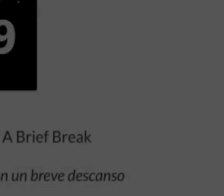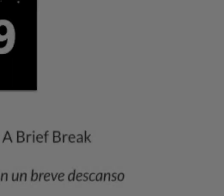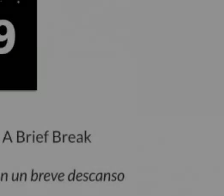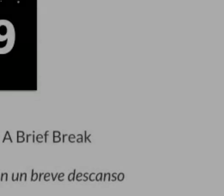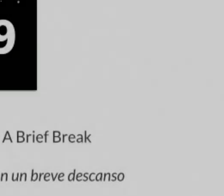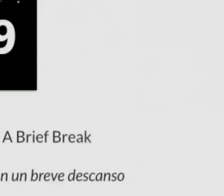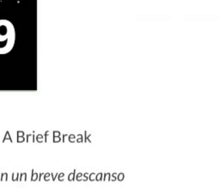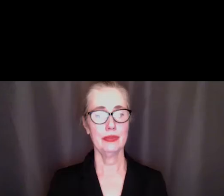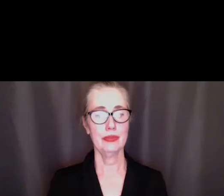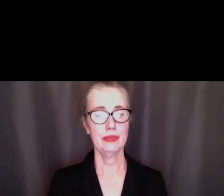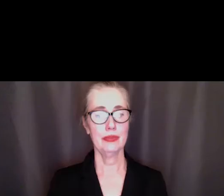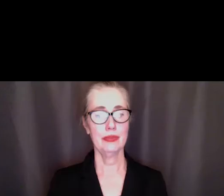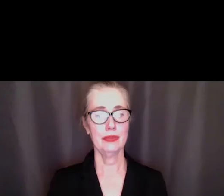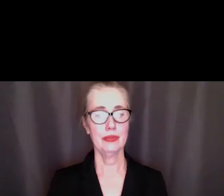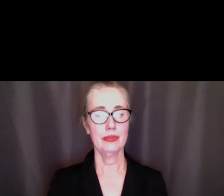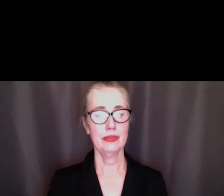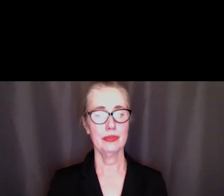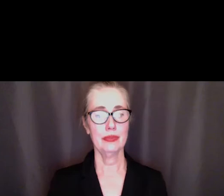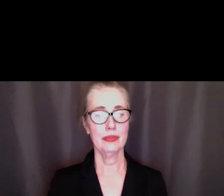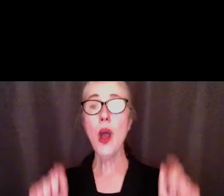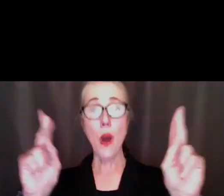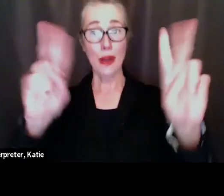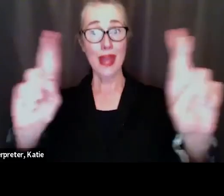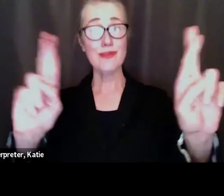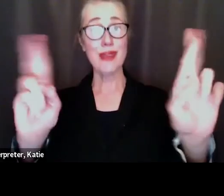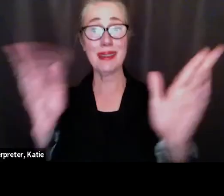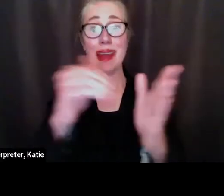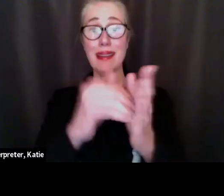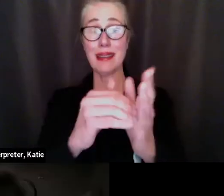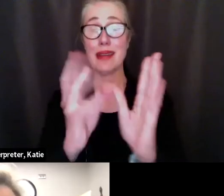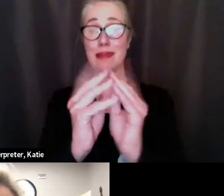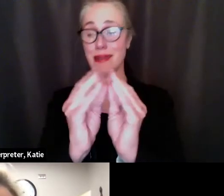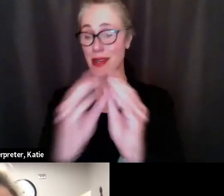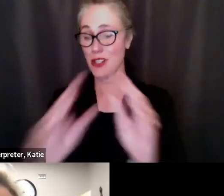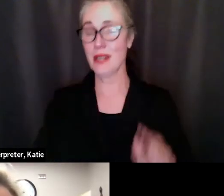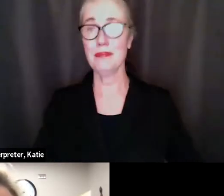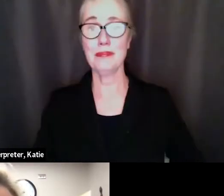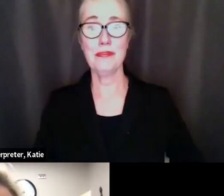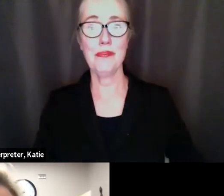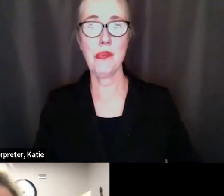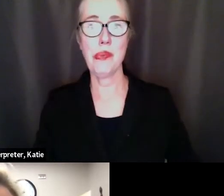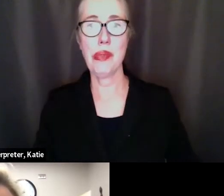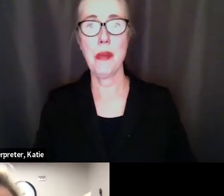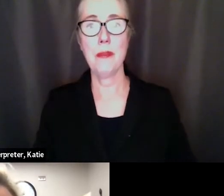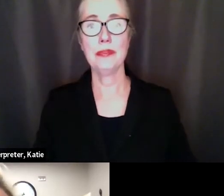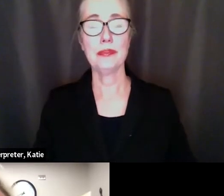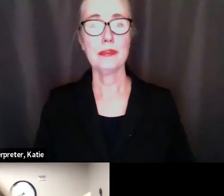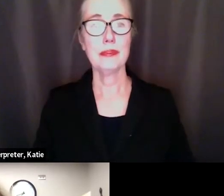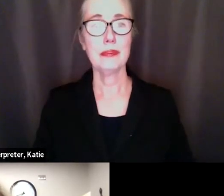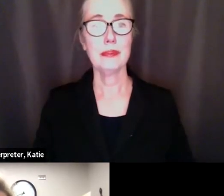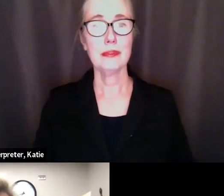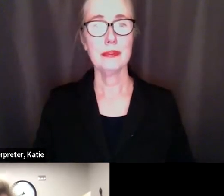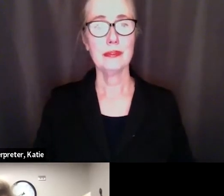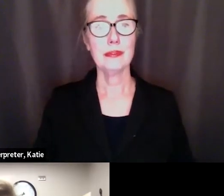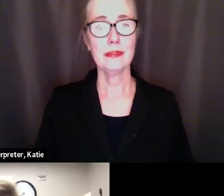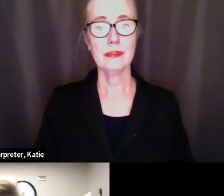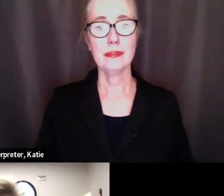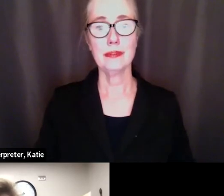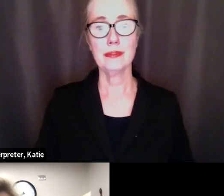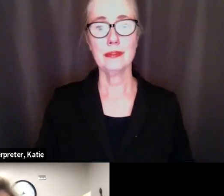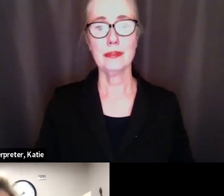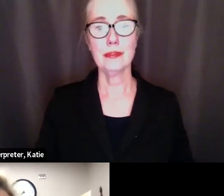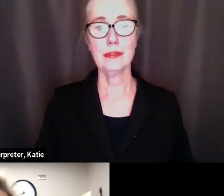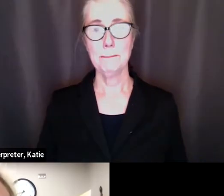okay um we are back in session and we'll continue with the public hearing on the map trustee